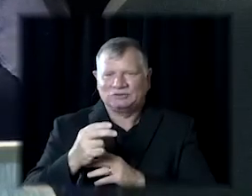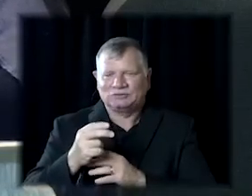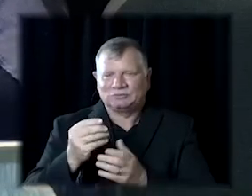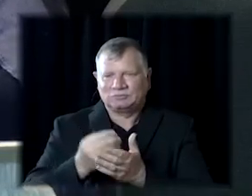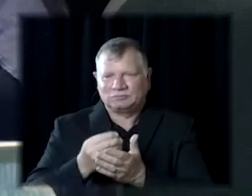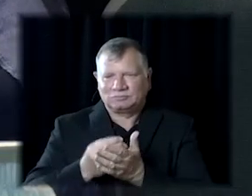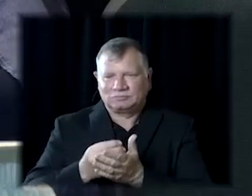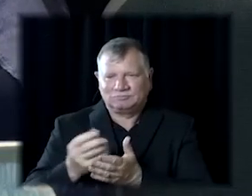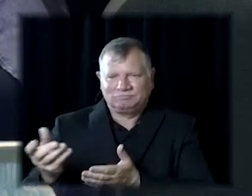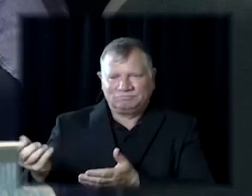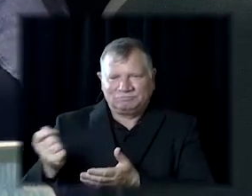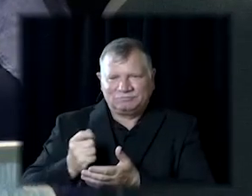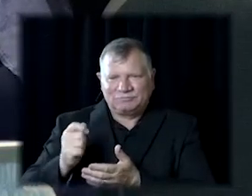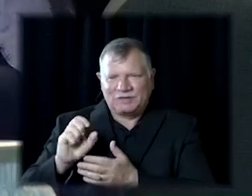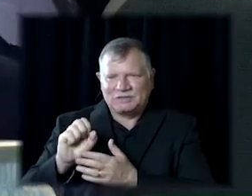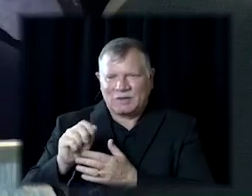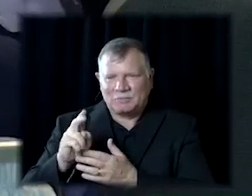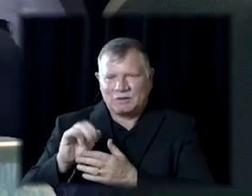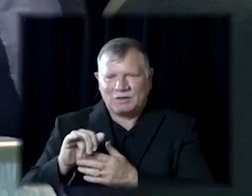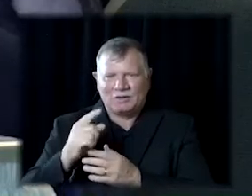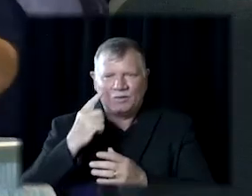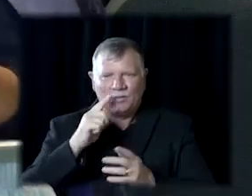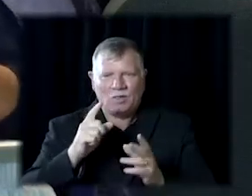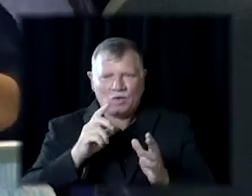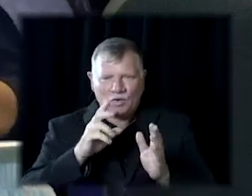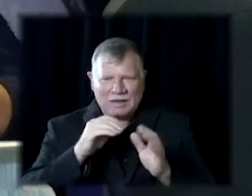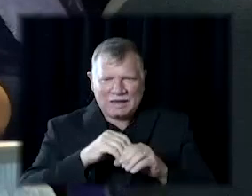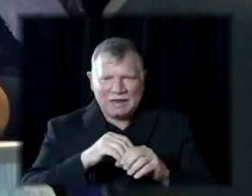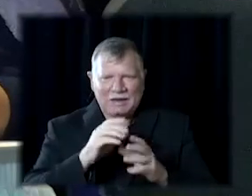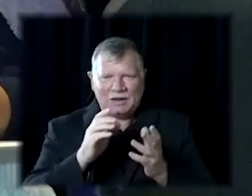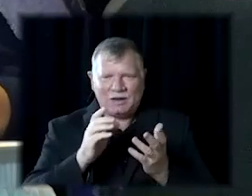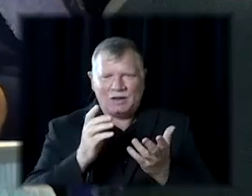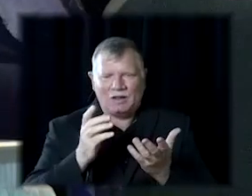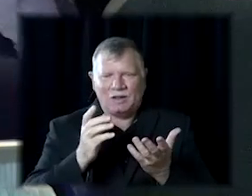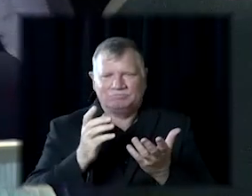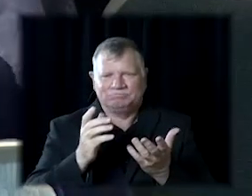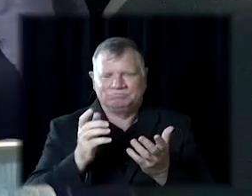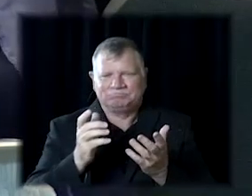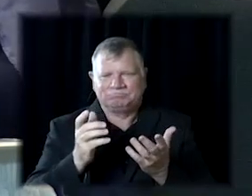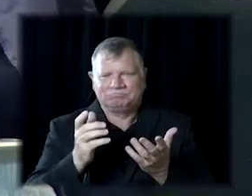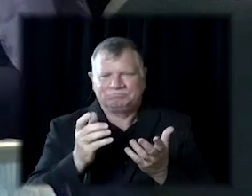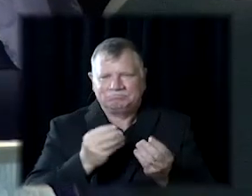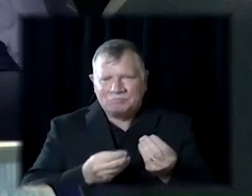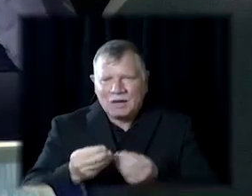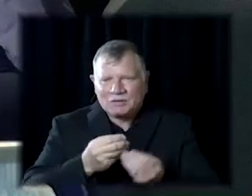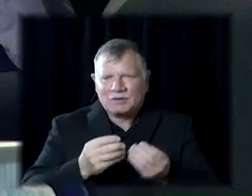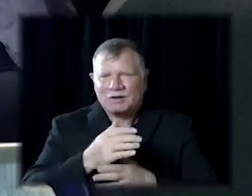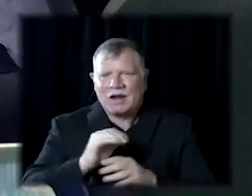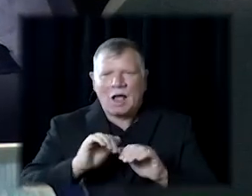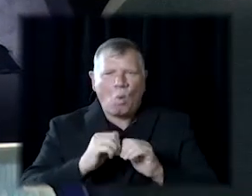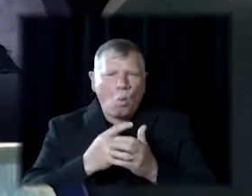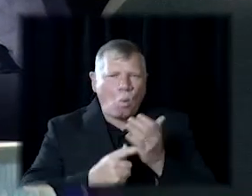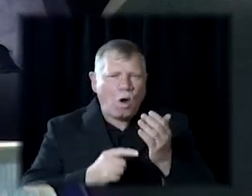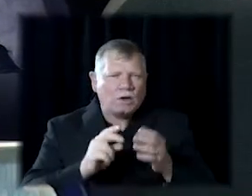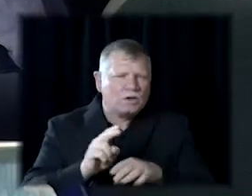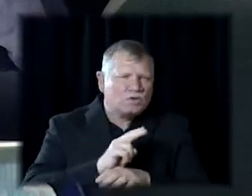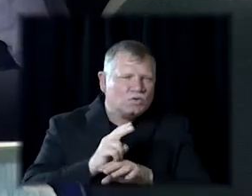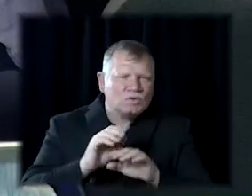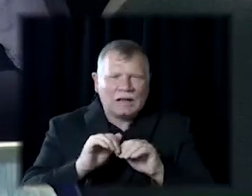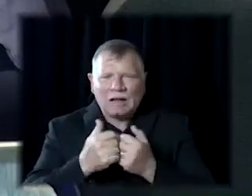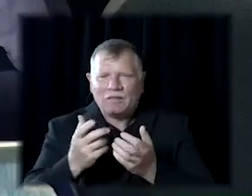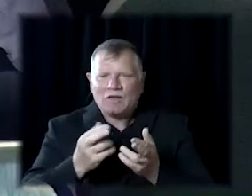now reflected in the budget means you'll have a bigger picture as to what and how the government is choosing to use